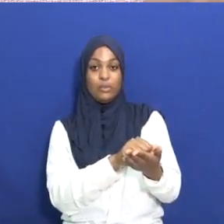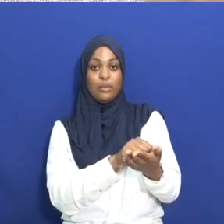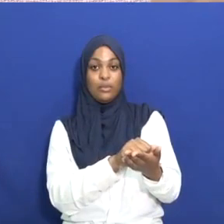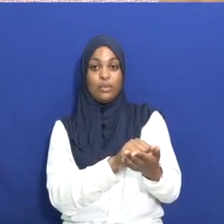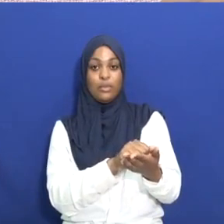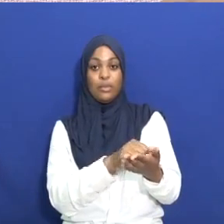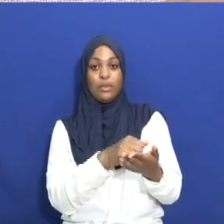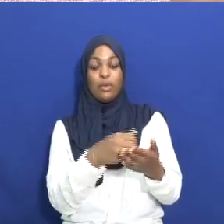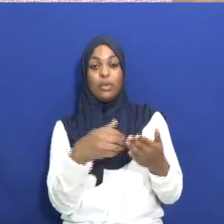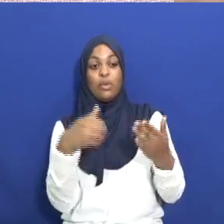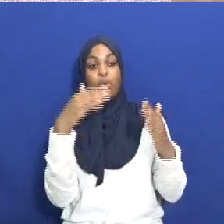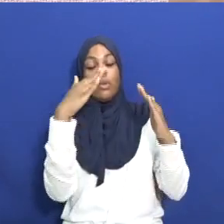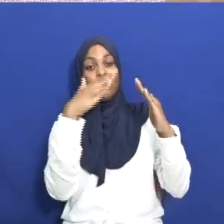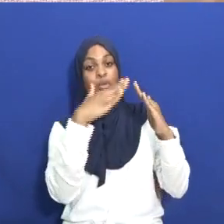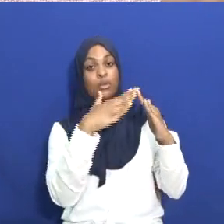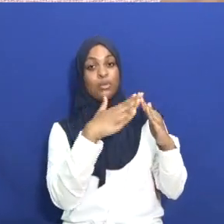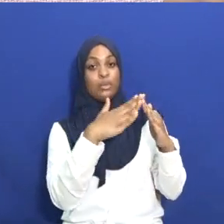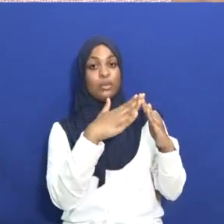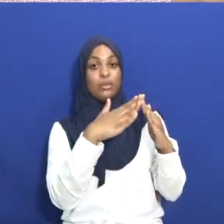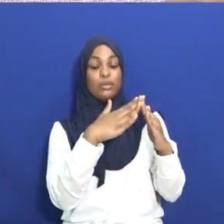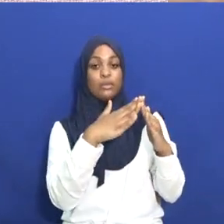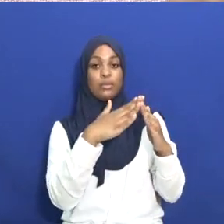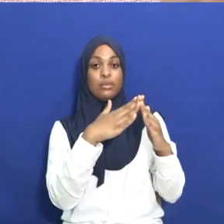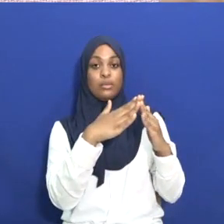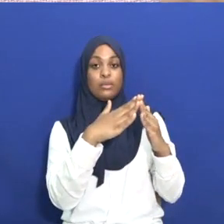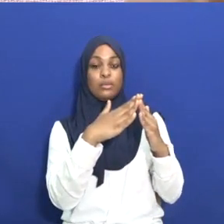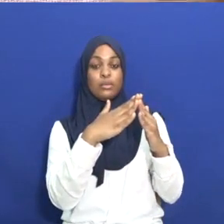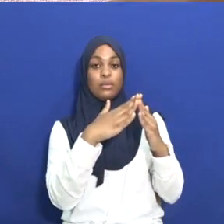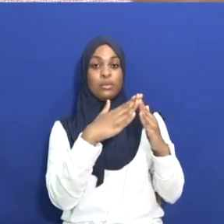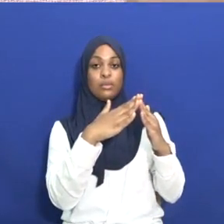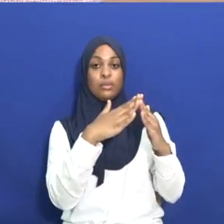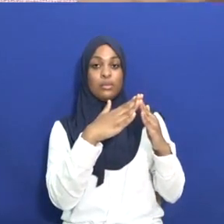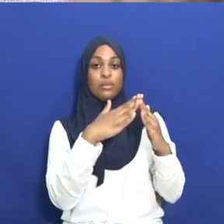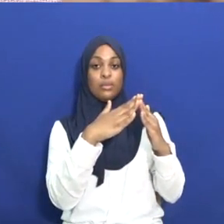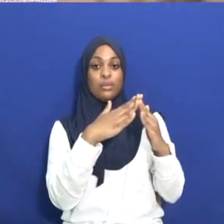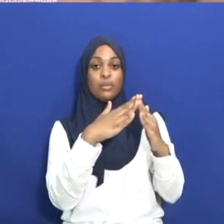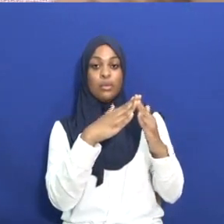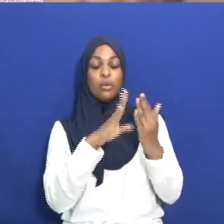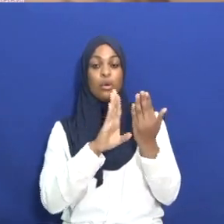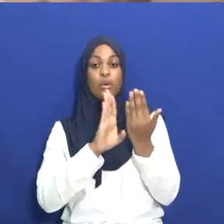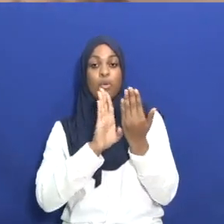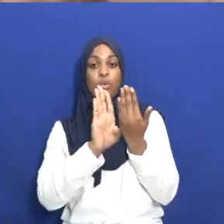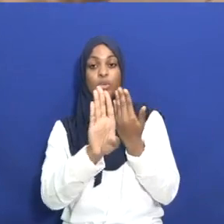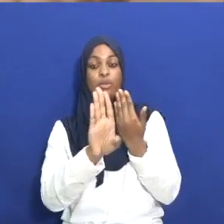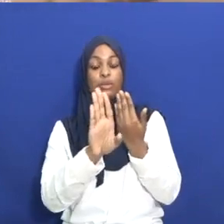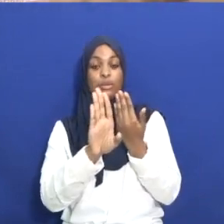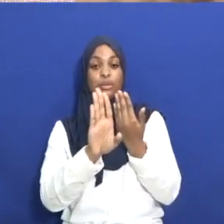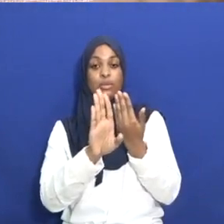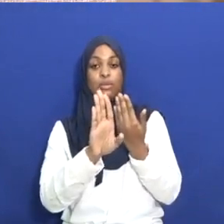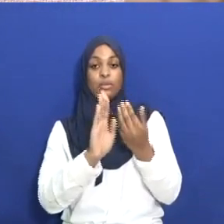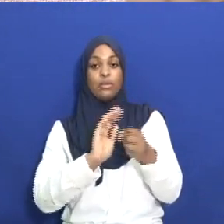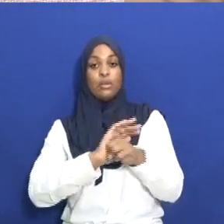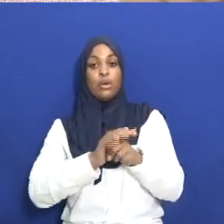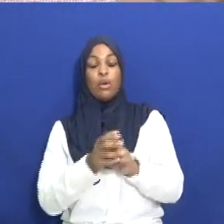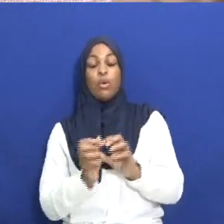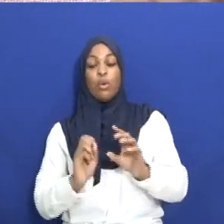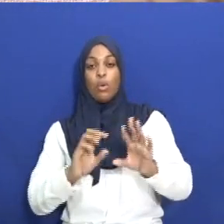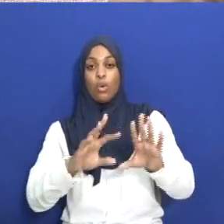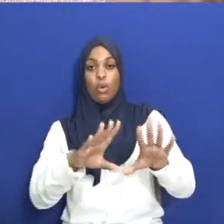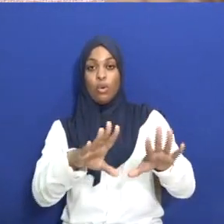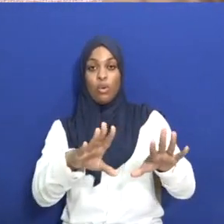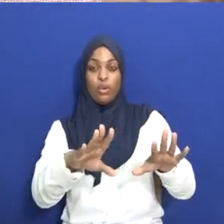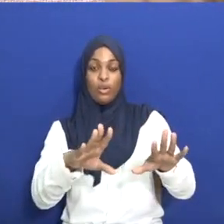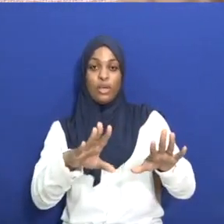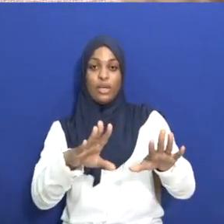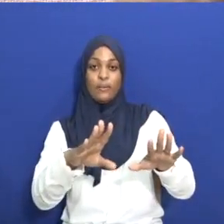of corona disease. Thank you, my pupil, for your contribution. Here is the end of our lesson for